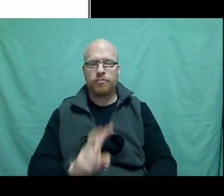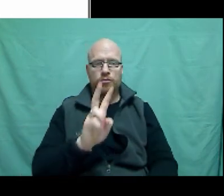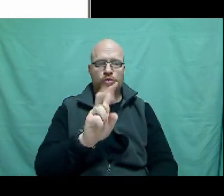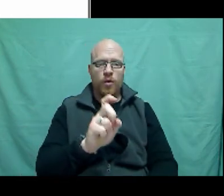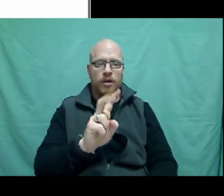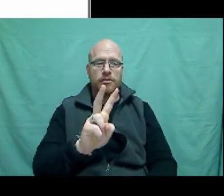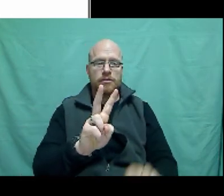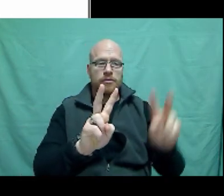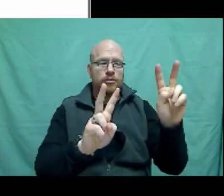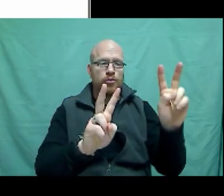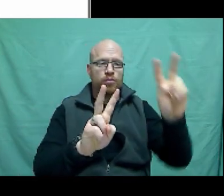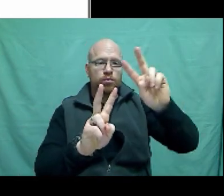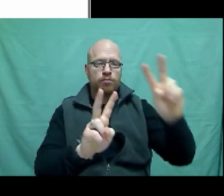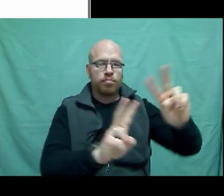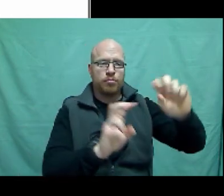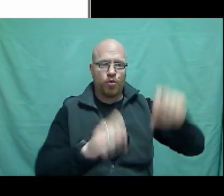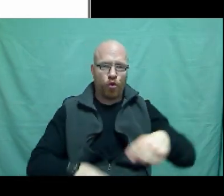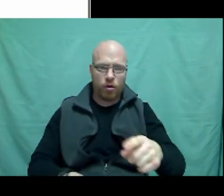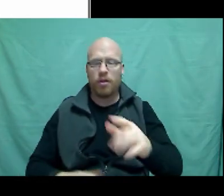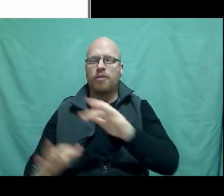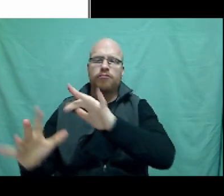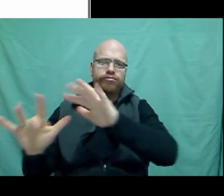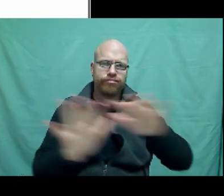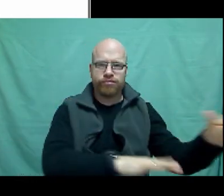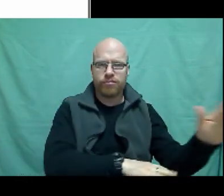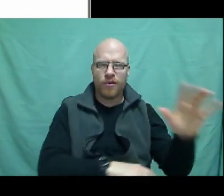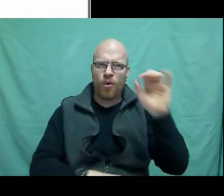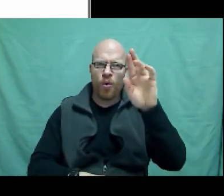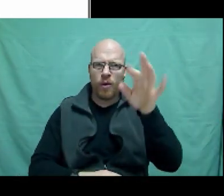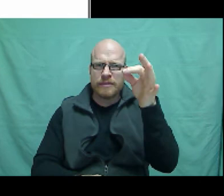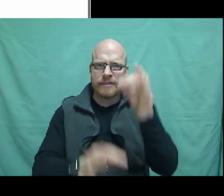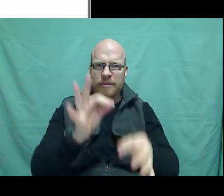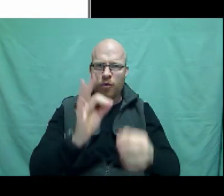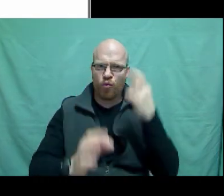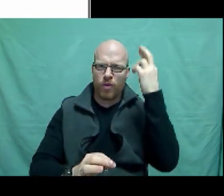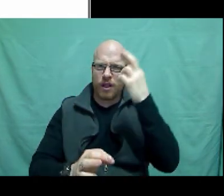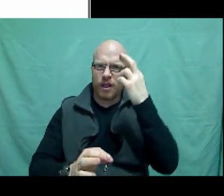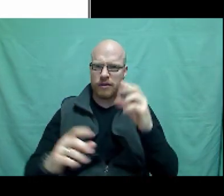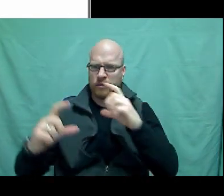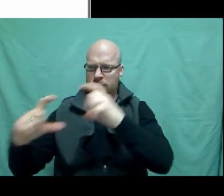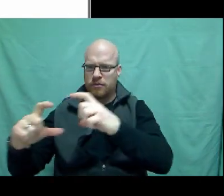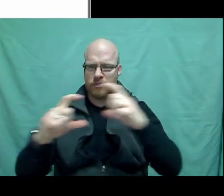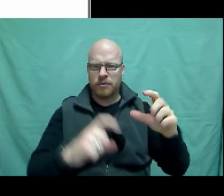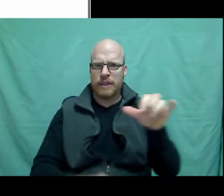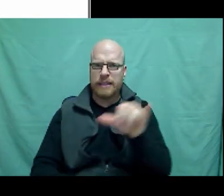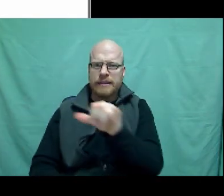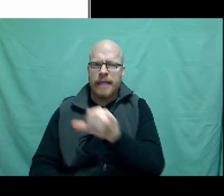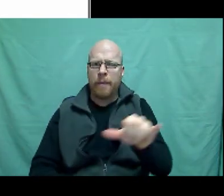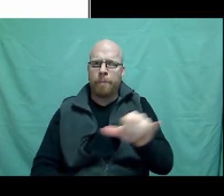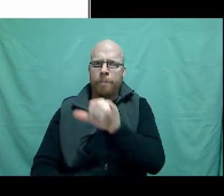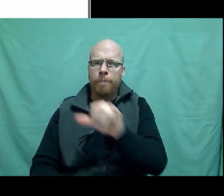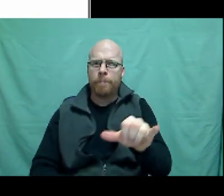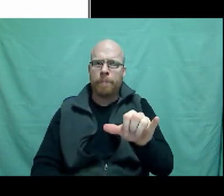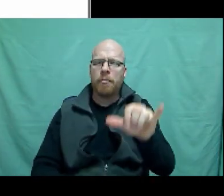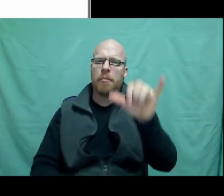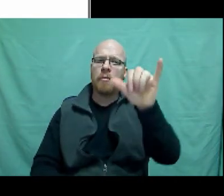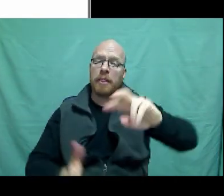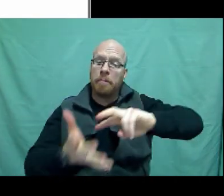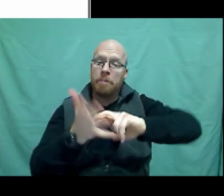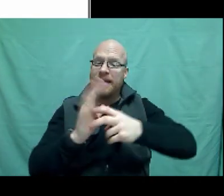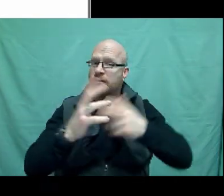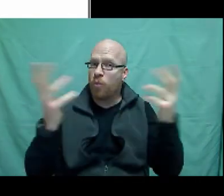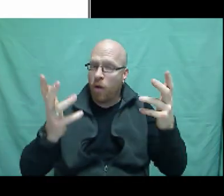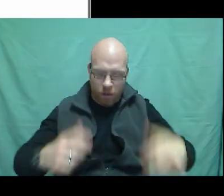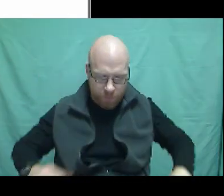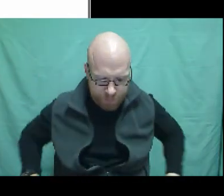power rule and apply the 3 in the parentheses and then the 2 separately and then work everything out and get the same answer, or realize simply that 2x and